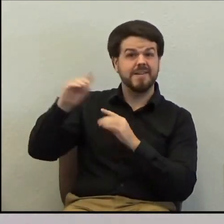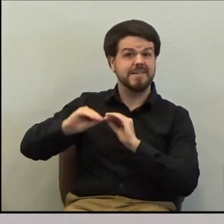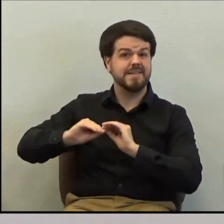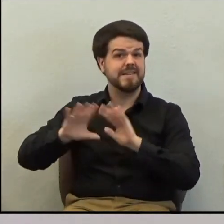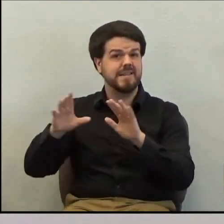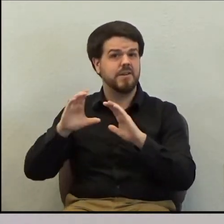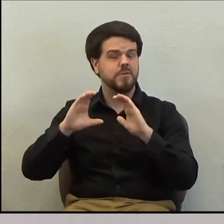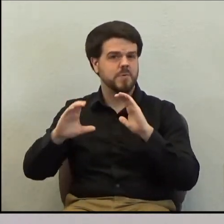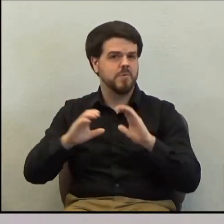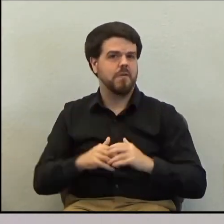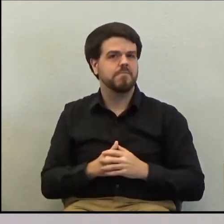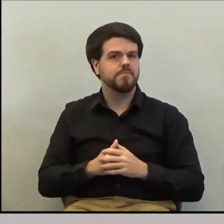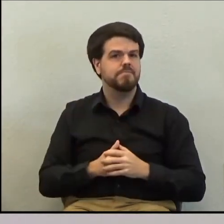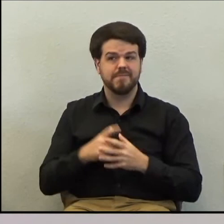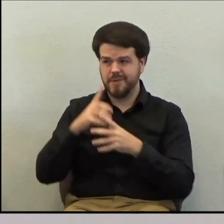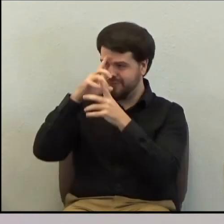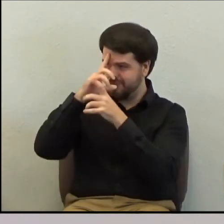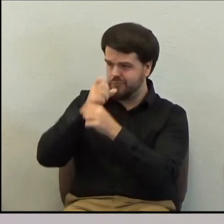You can trust him.